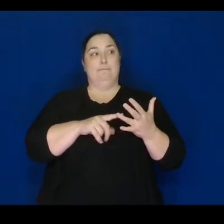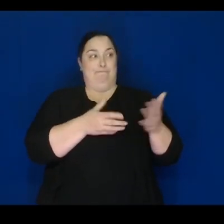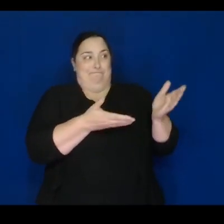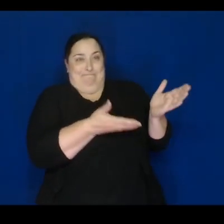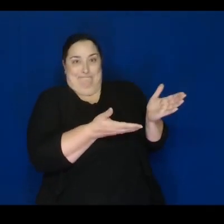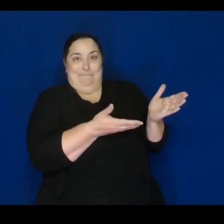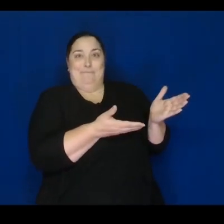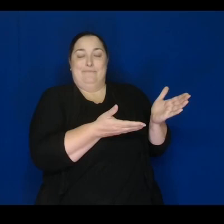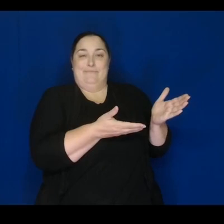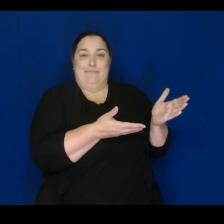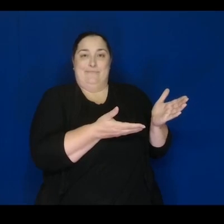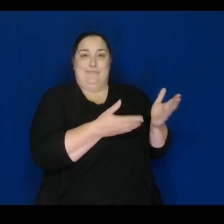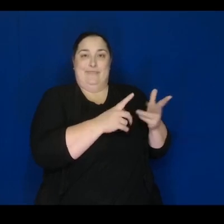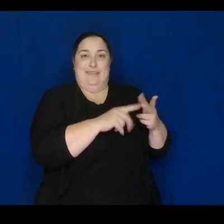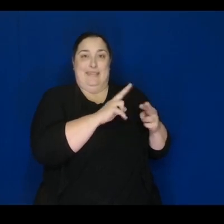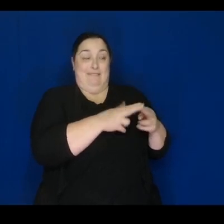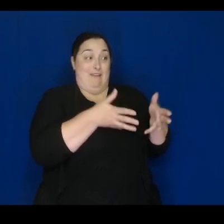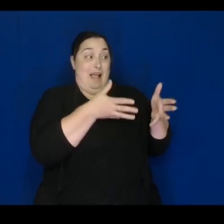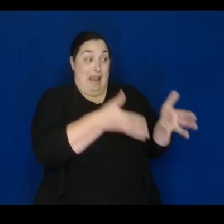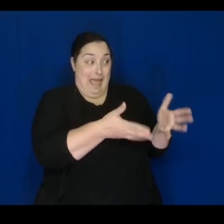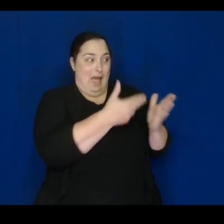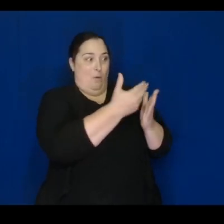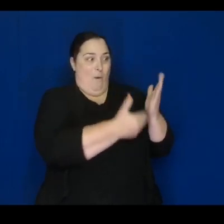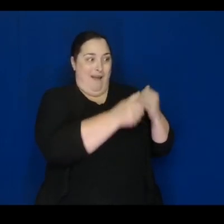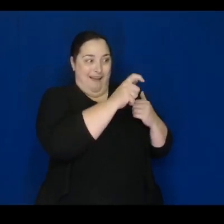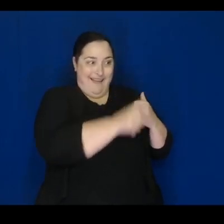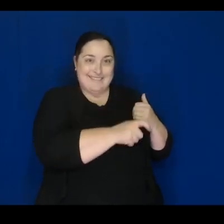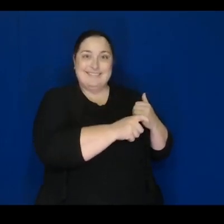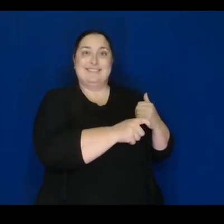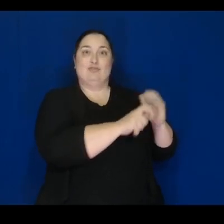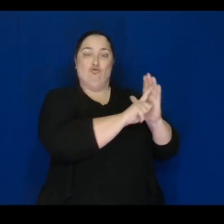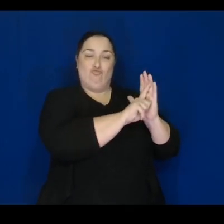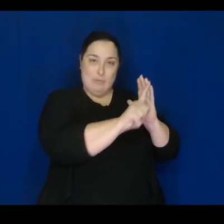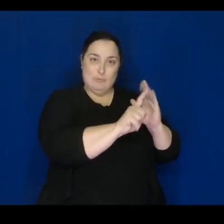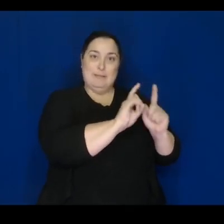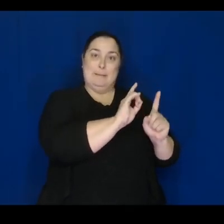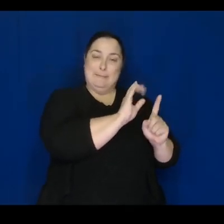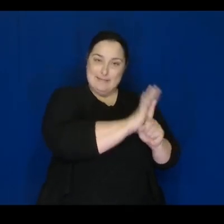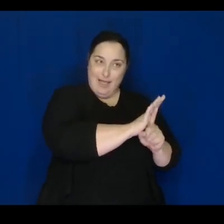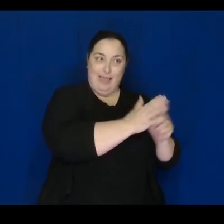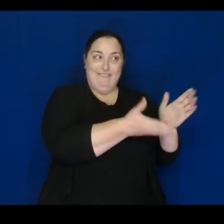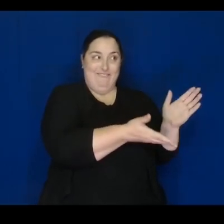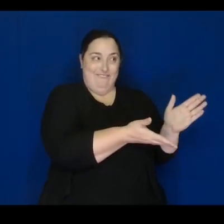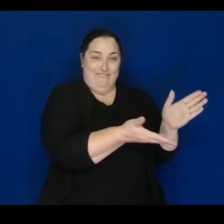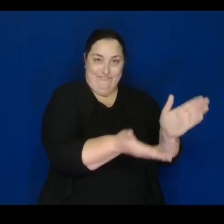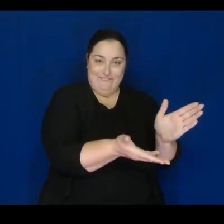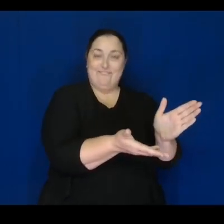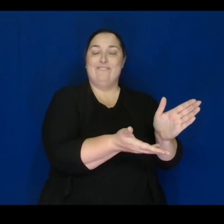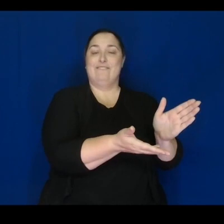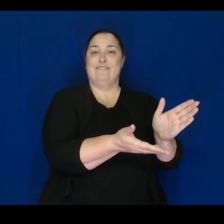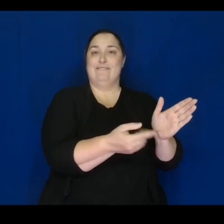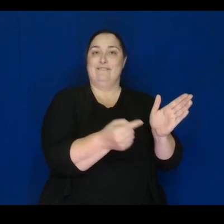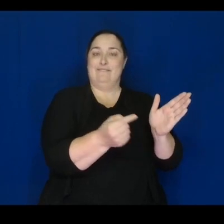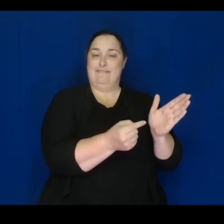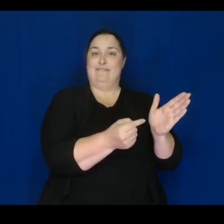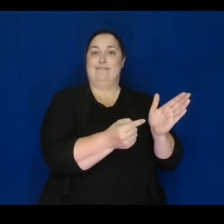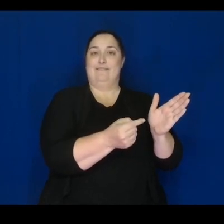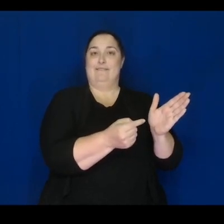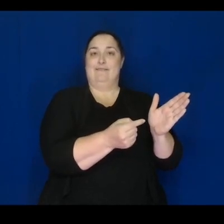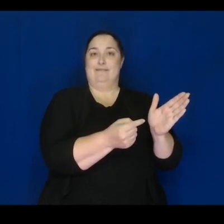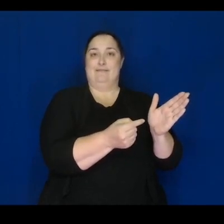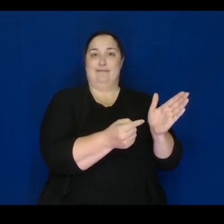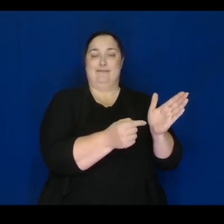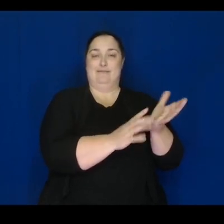we're representing artists and mob, representing ourselves, where we come from, it's really all about coming